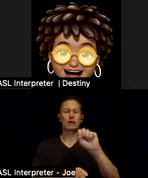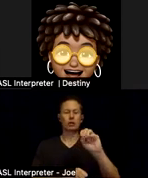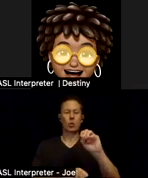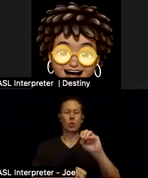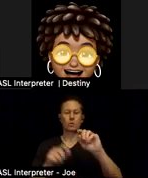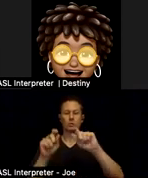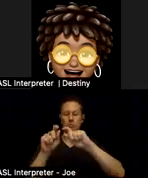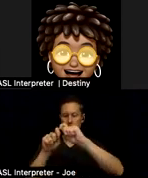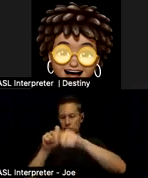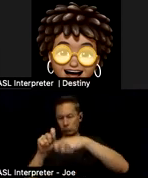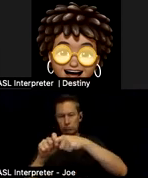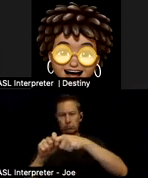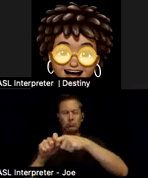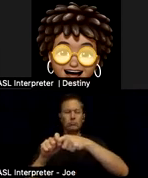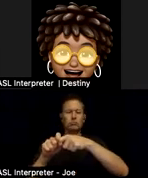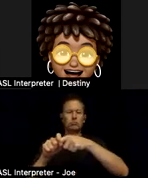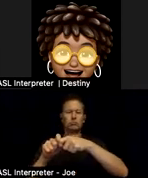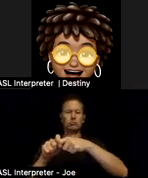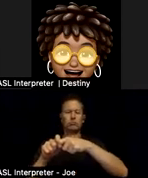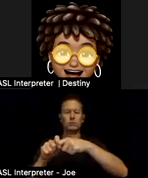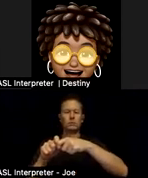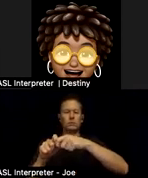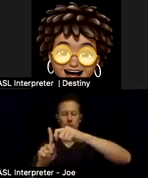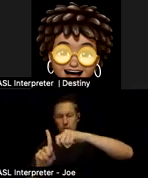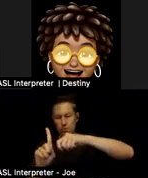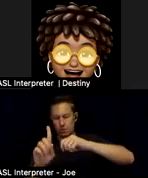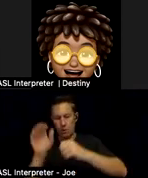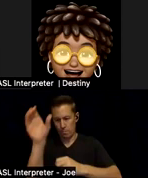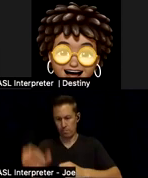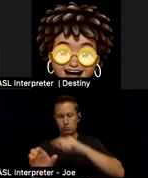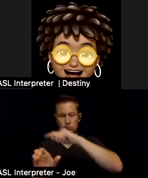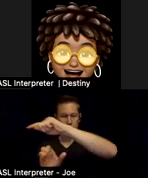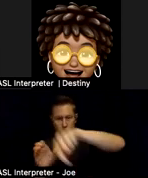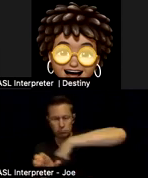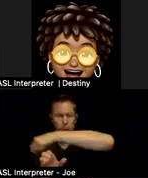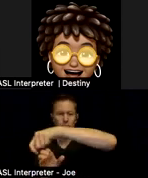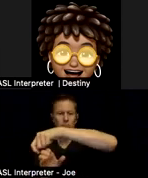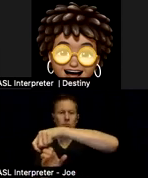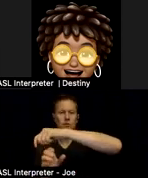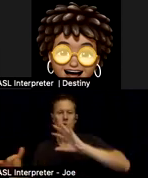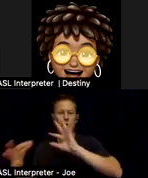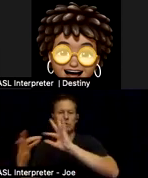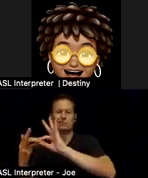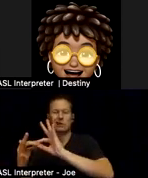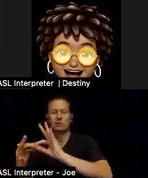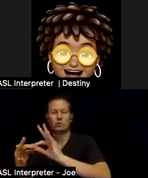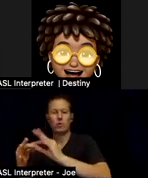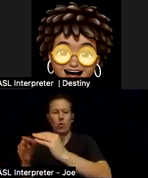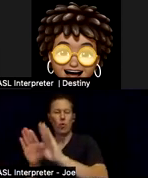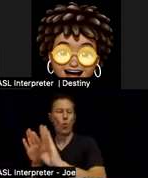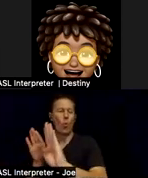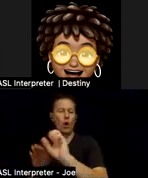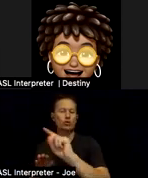gets attached. That lasso wraps around the post, the vertical post, and it gets attached to the wall stud.